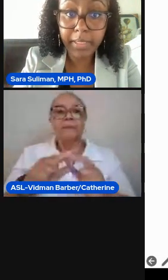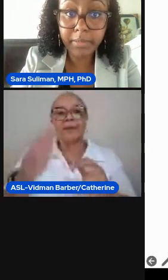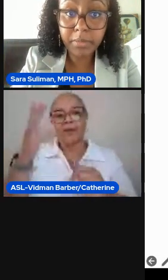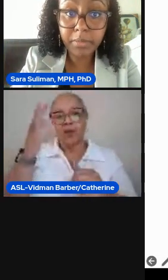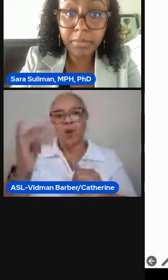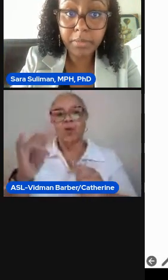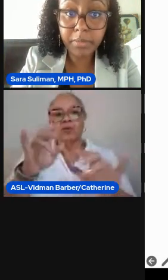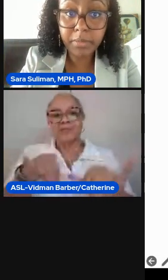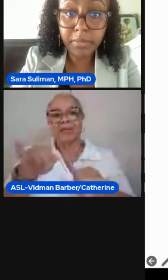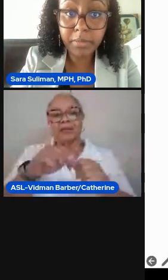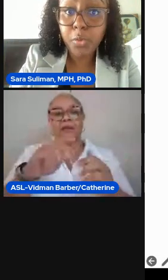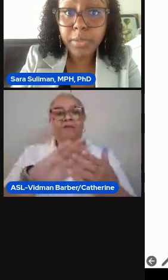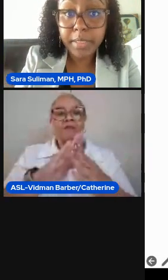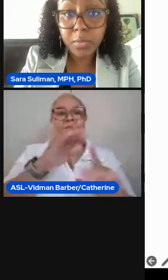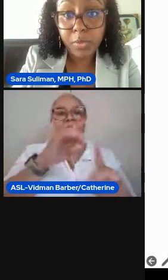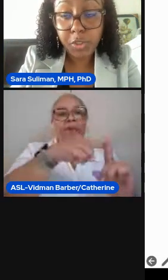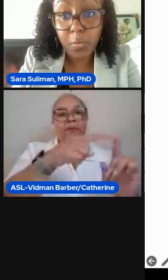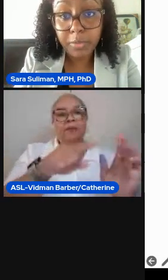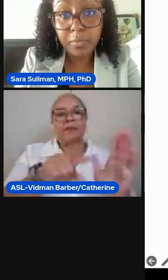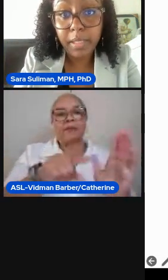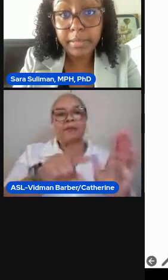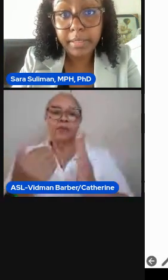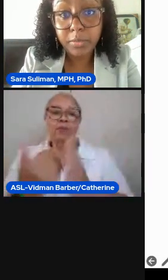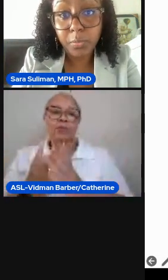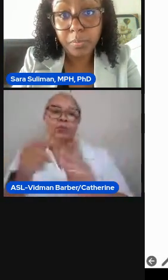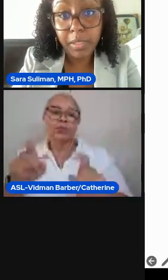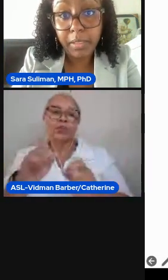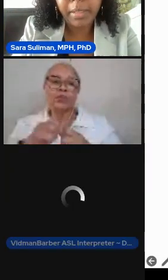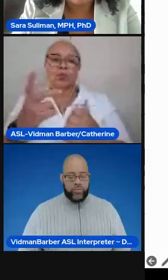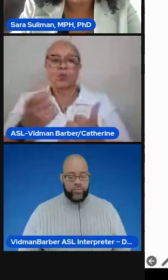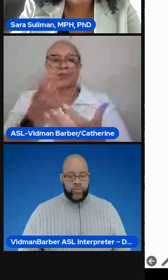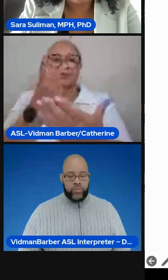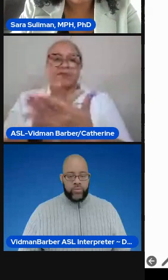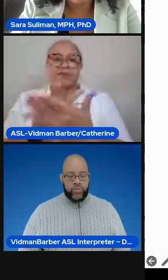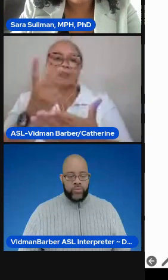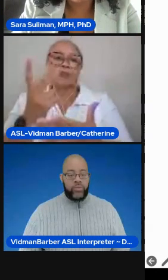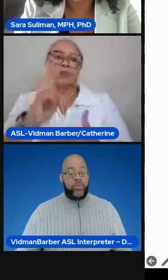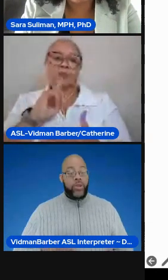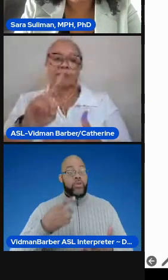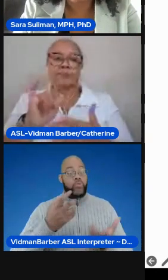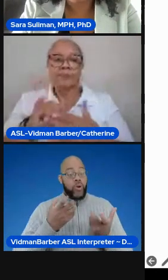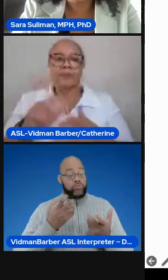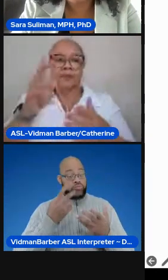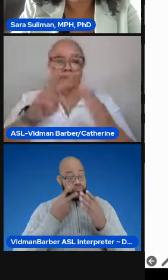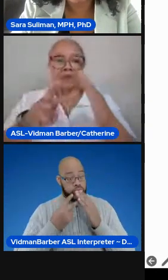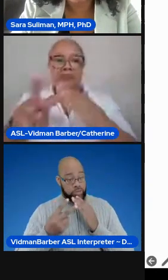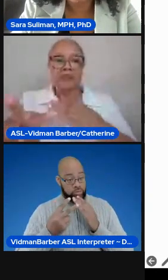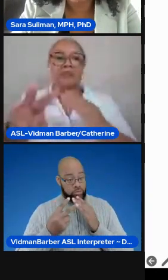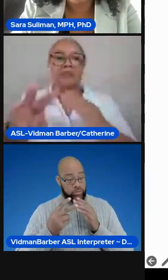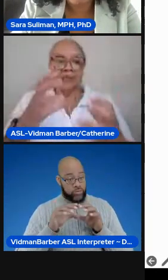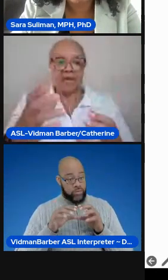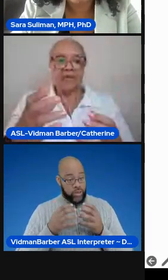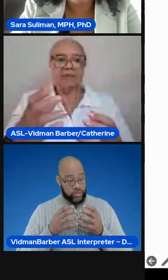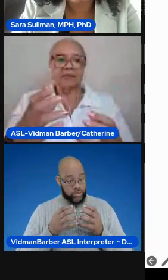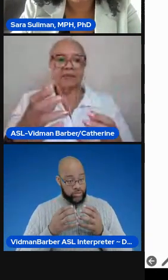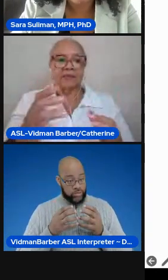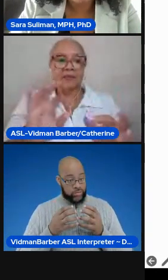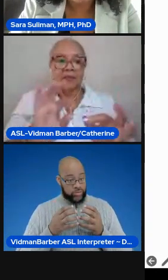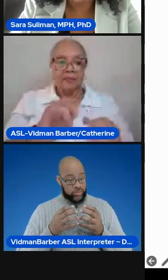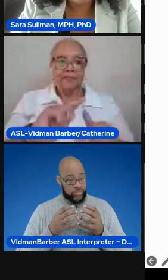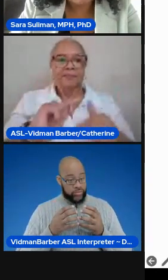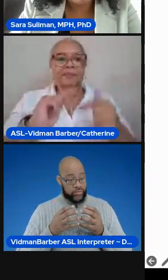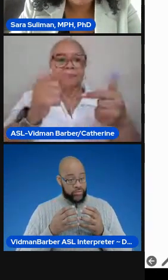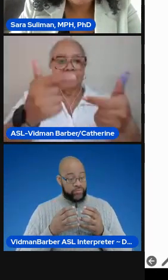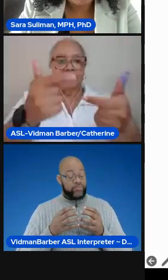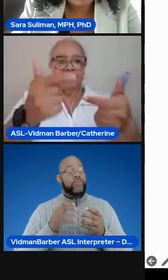positive and negative. And then your new test, which you want to validate, would be the predicted class. And then you stratify that into positive and negative.